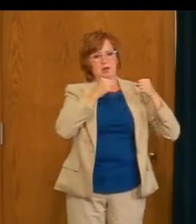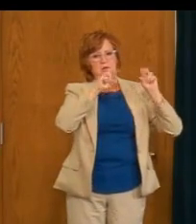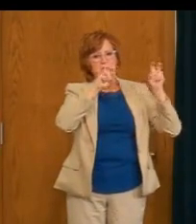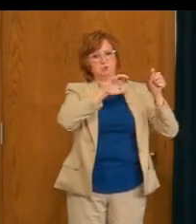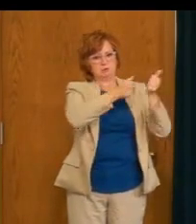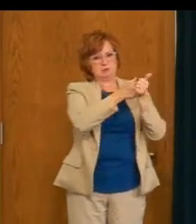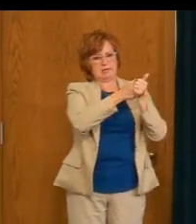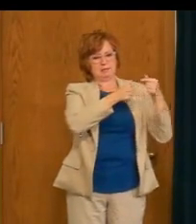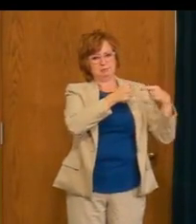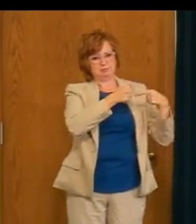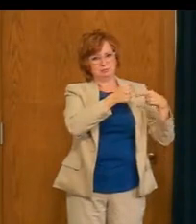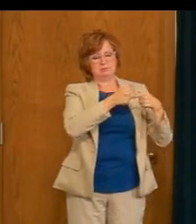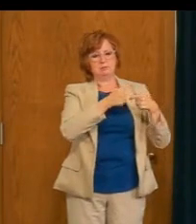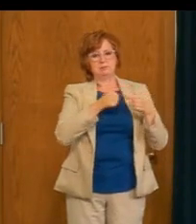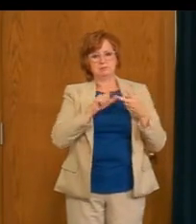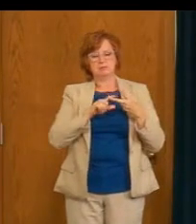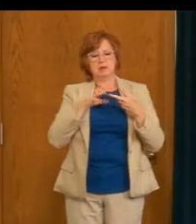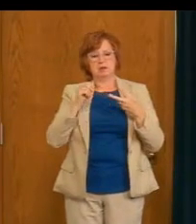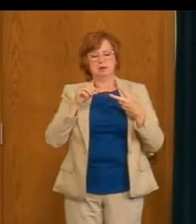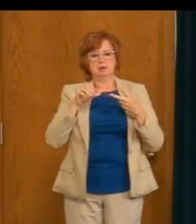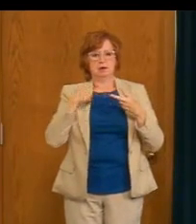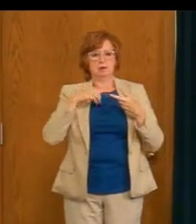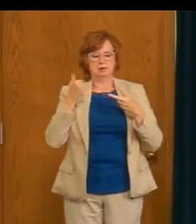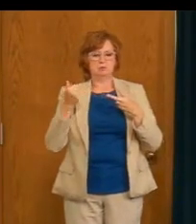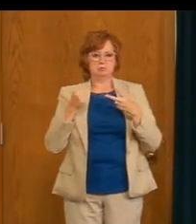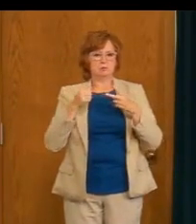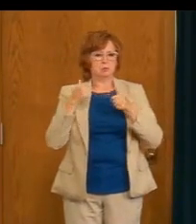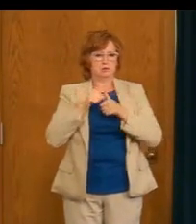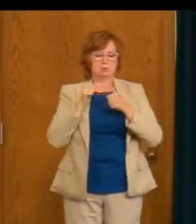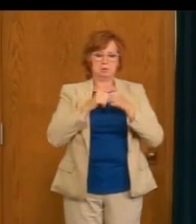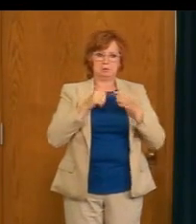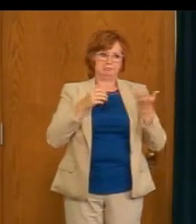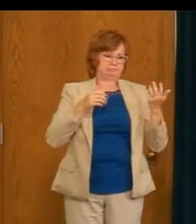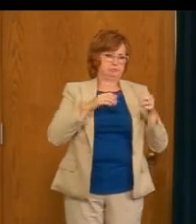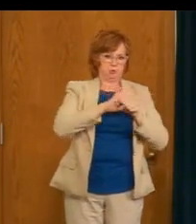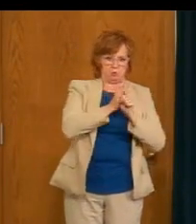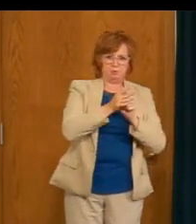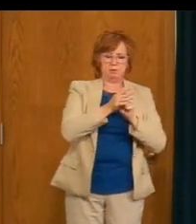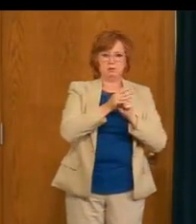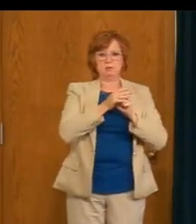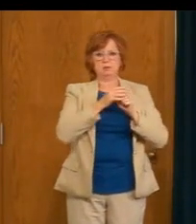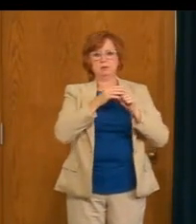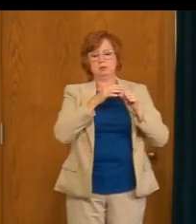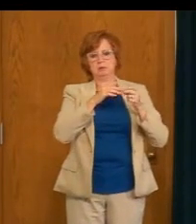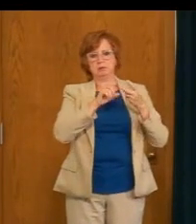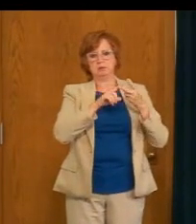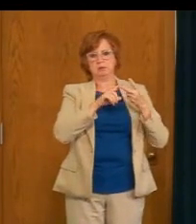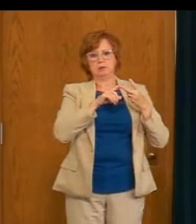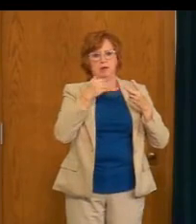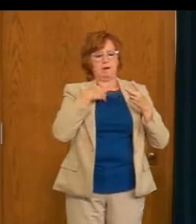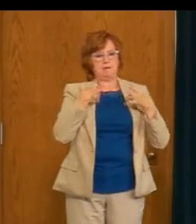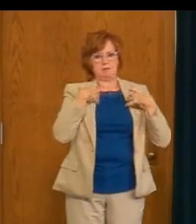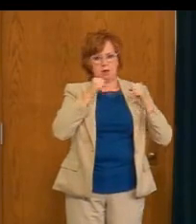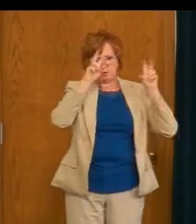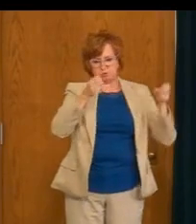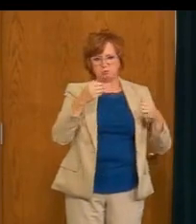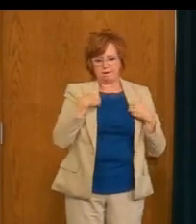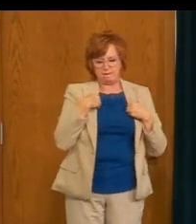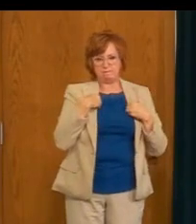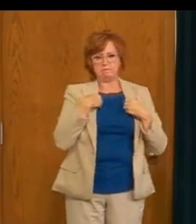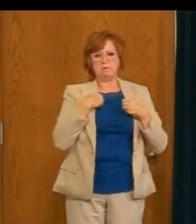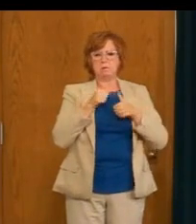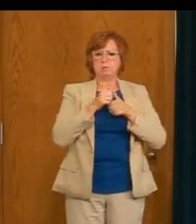So as we know, if you have comorbid conditions, if you're older, there may be other reasons in addition to COVID that may require hospital admission. We saw that